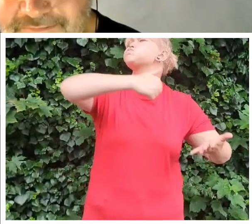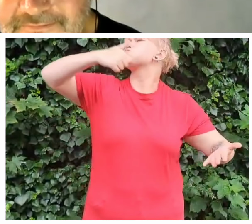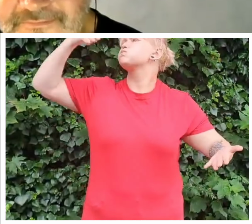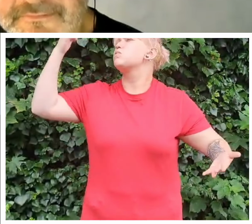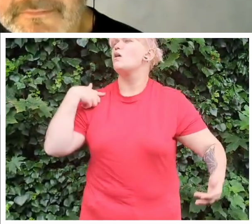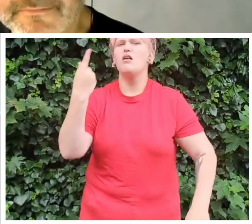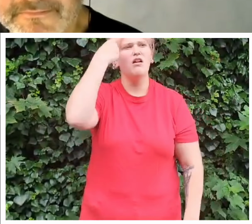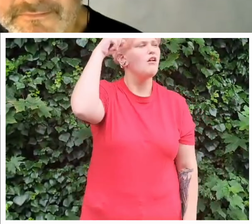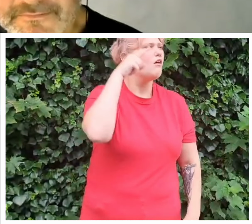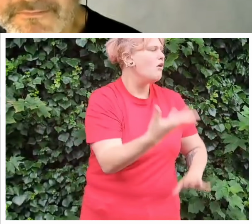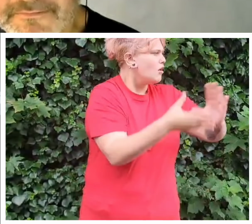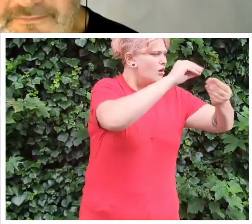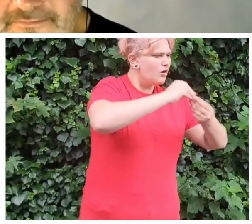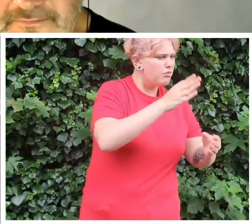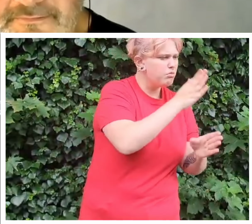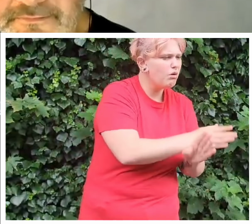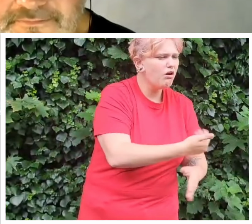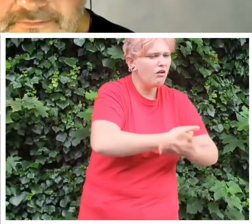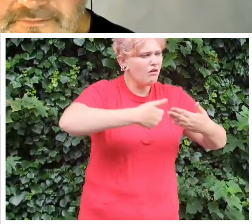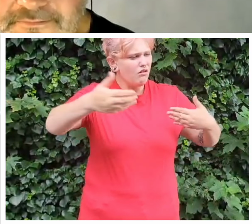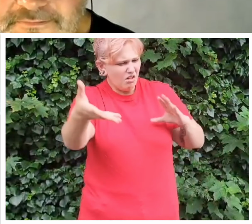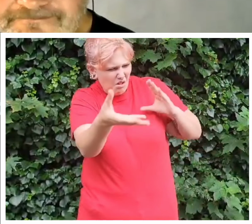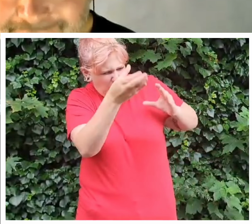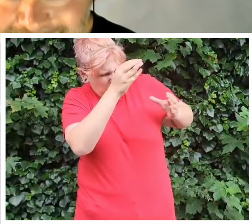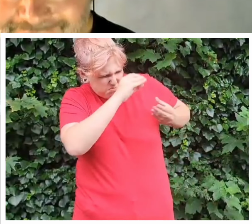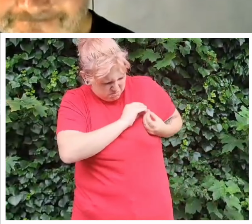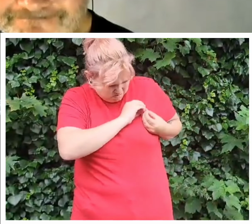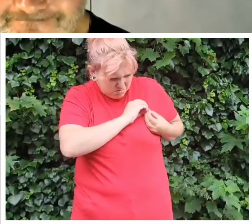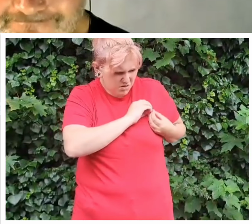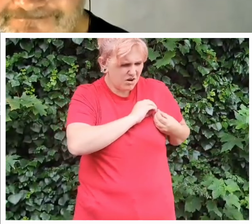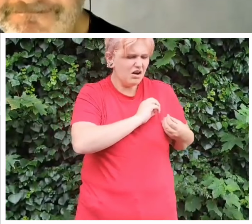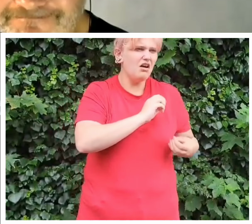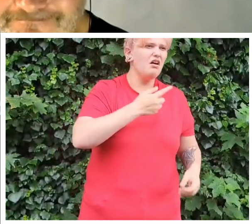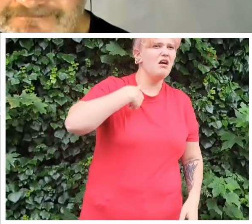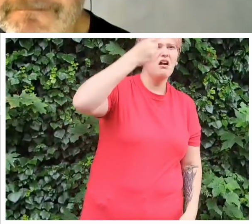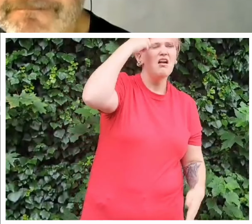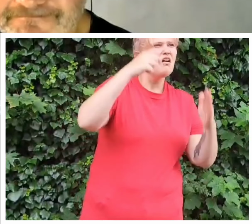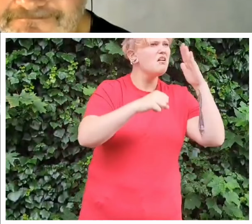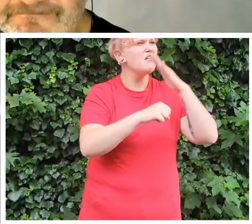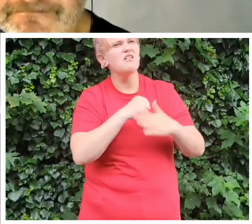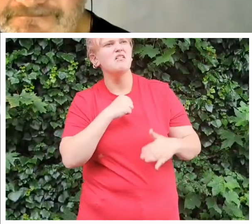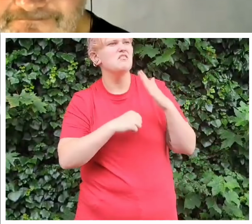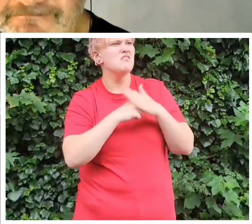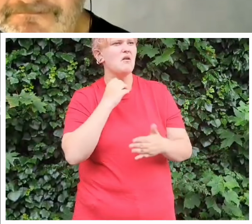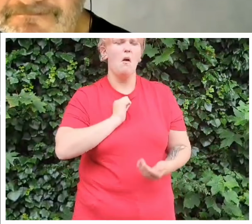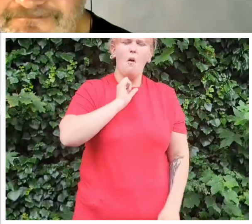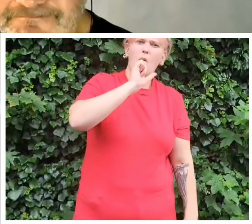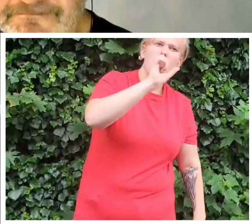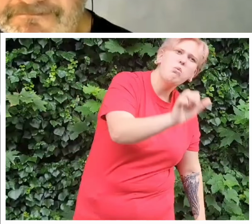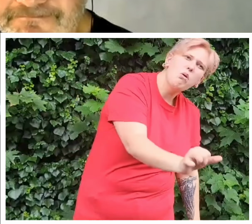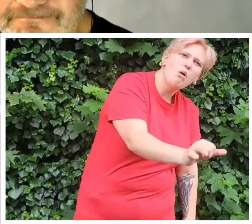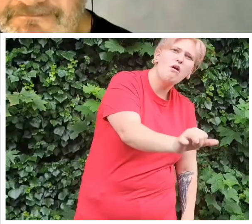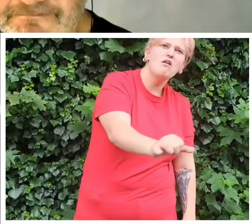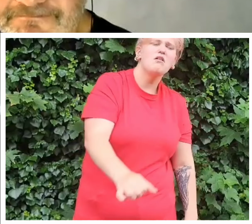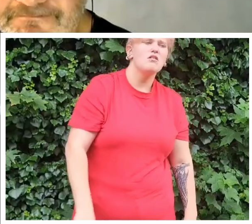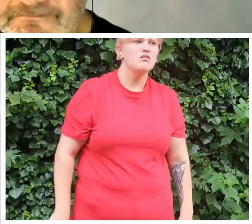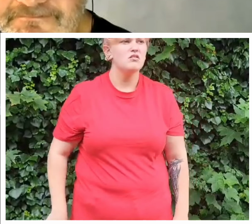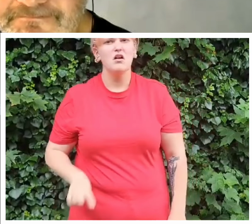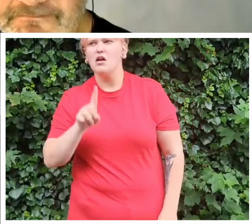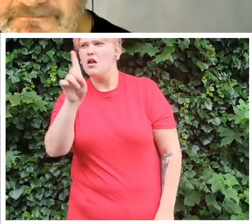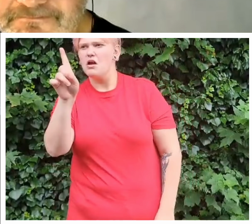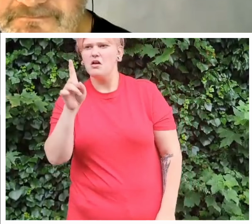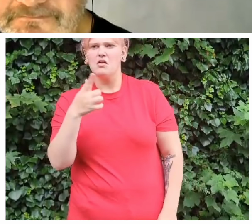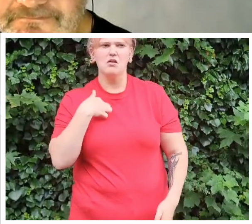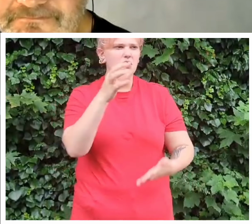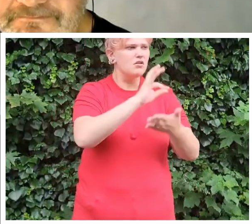I just think that that creative side was always locked up. I think it never really came out. Although